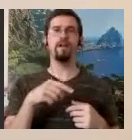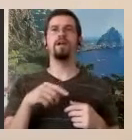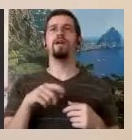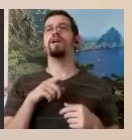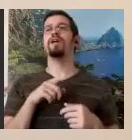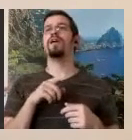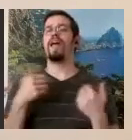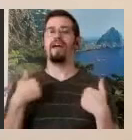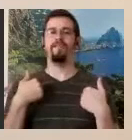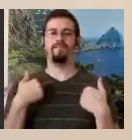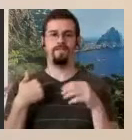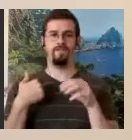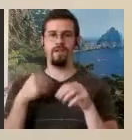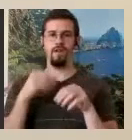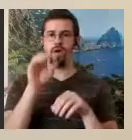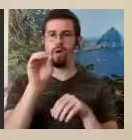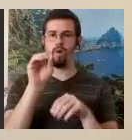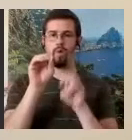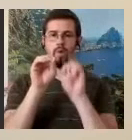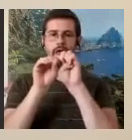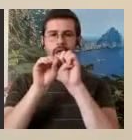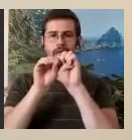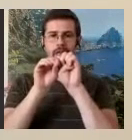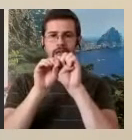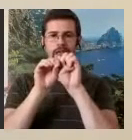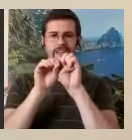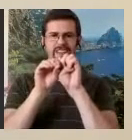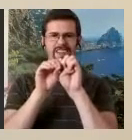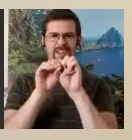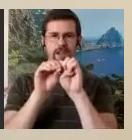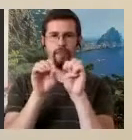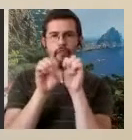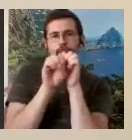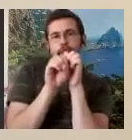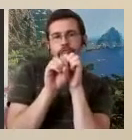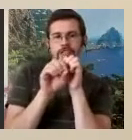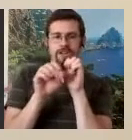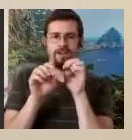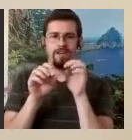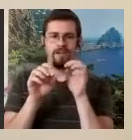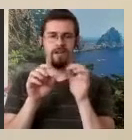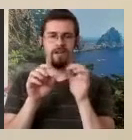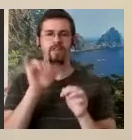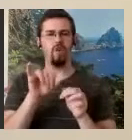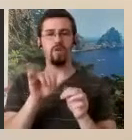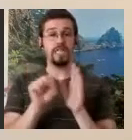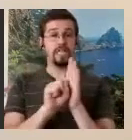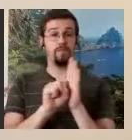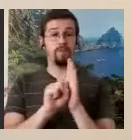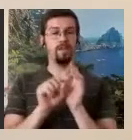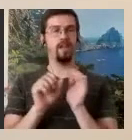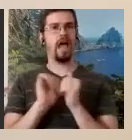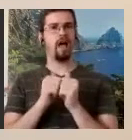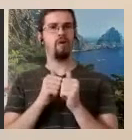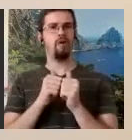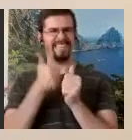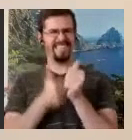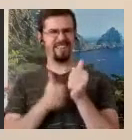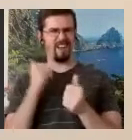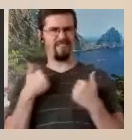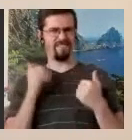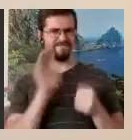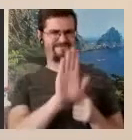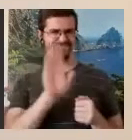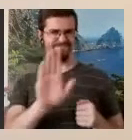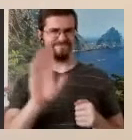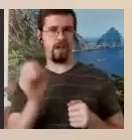blends together and becomes an O with a slash. Those little extra symbols are how each country has their own unique symbols from the